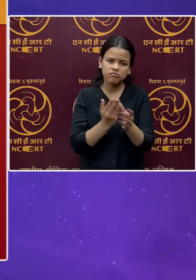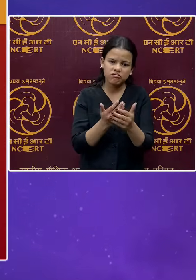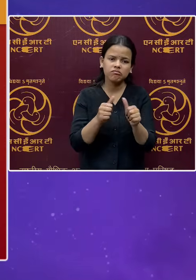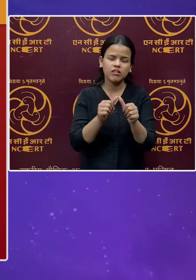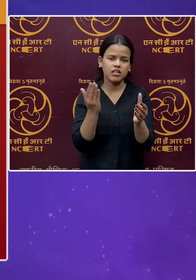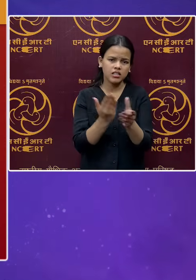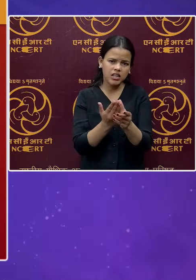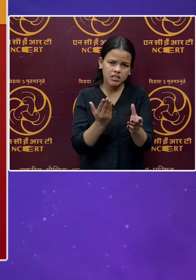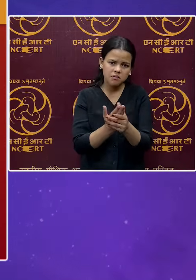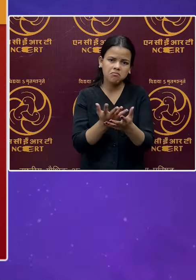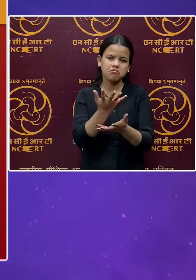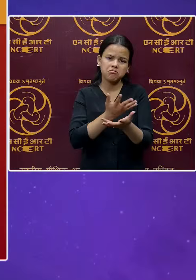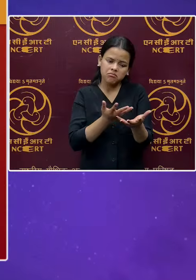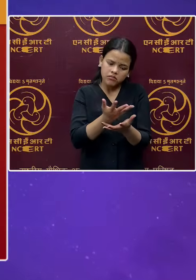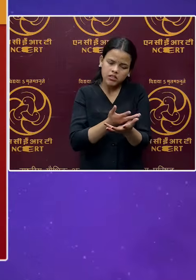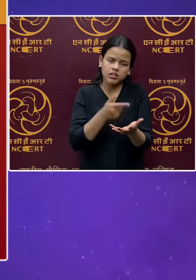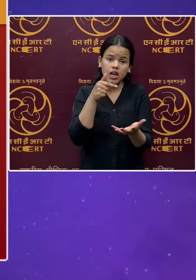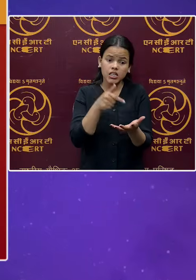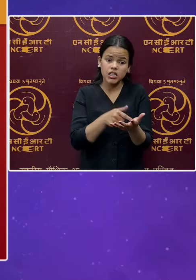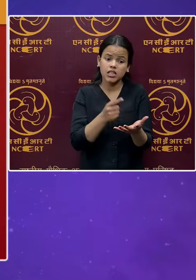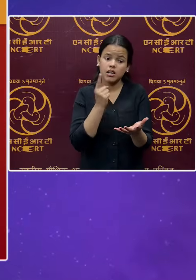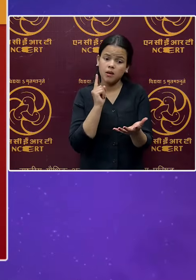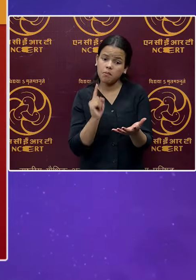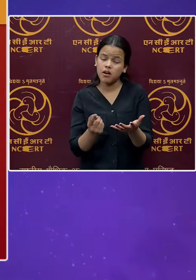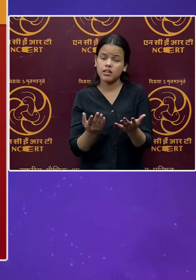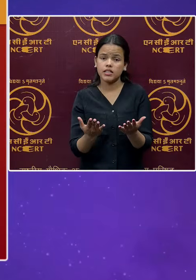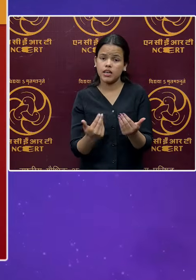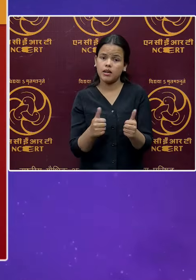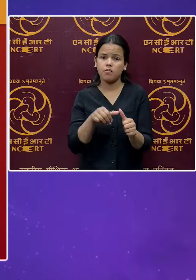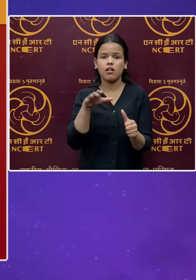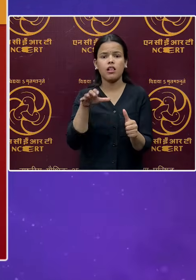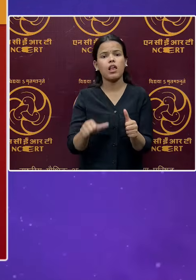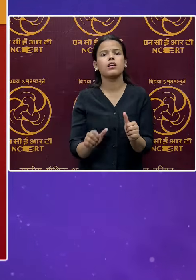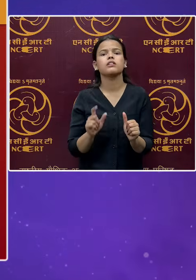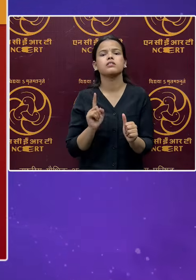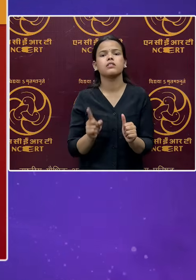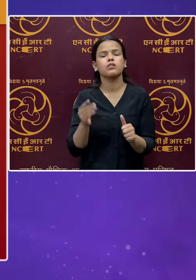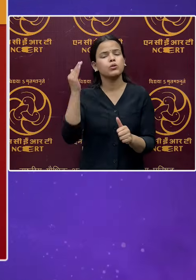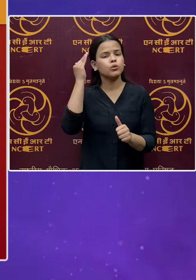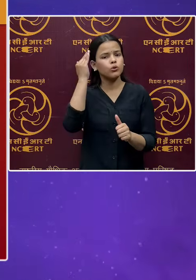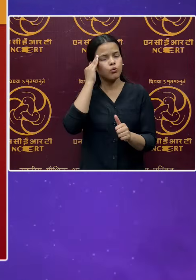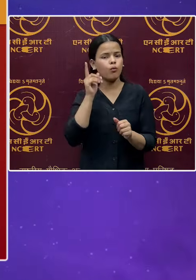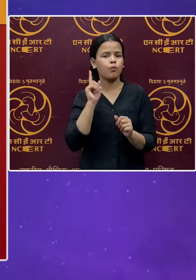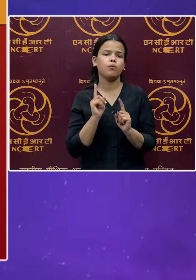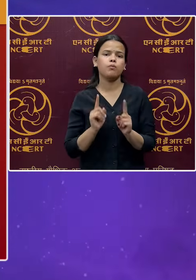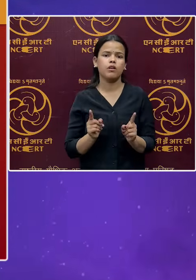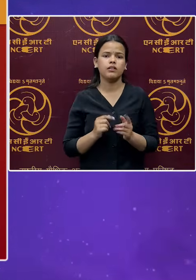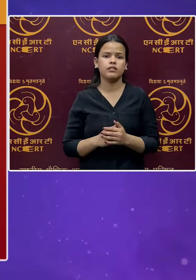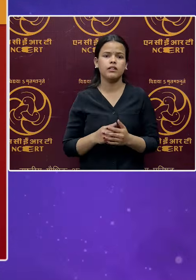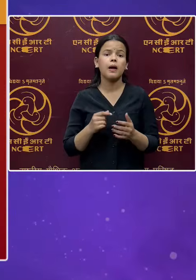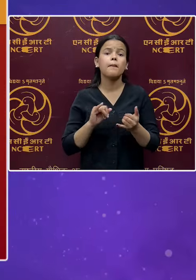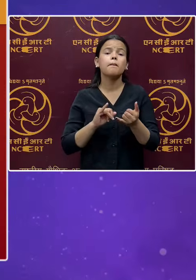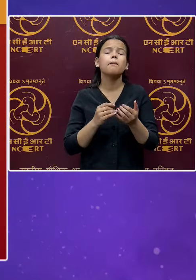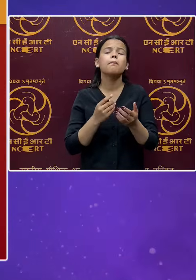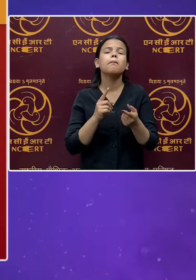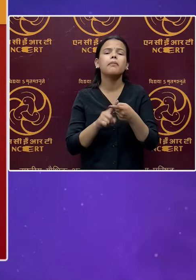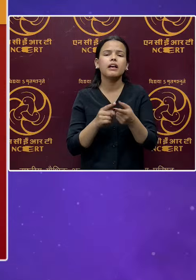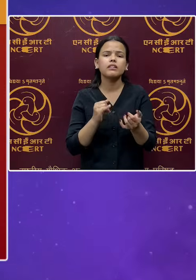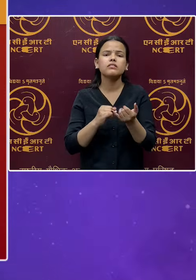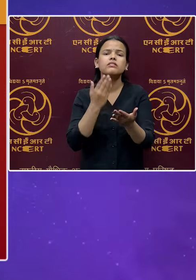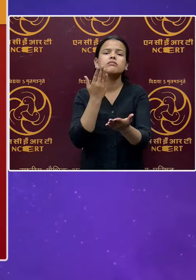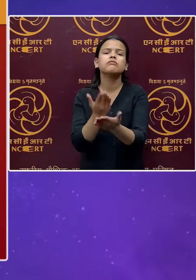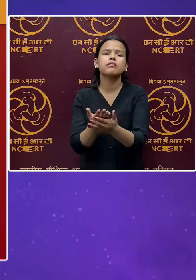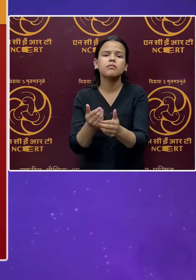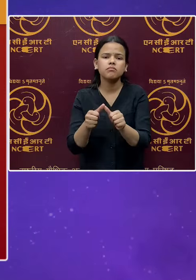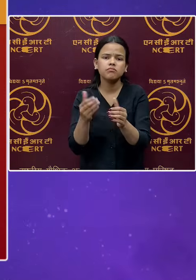forum. They should be able to access. They should be able to submit the assignments, quizzes and